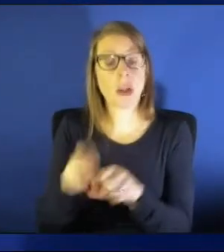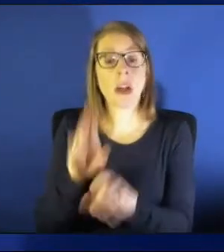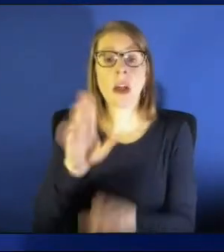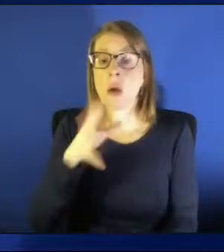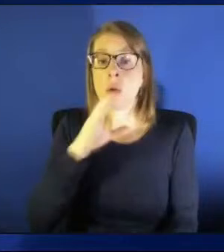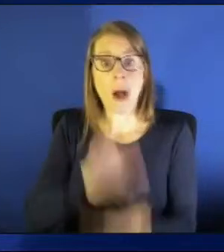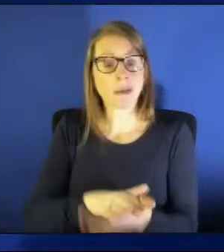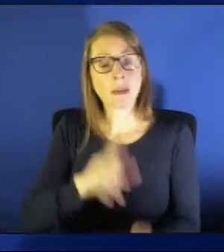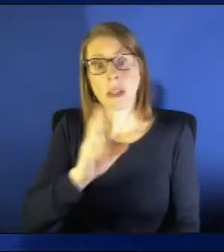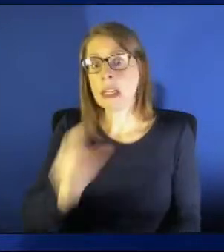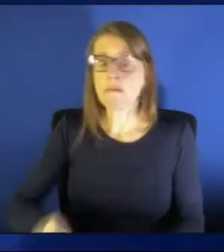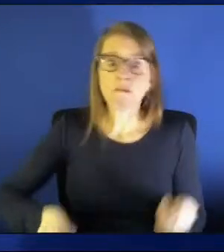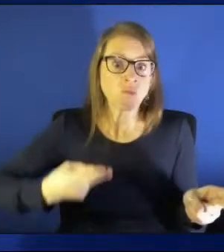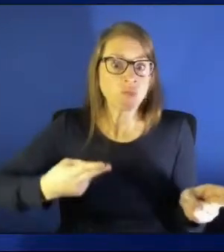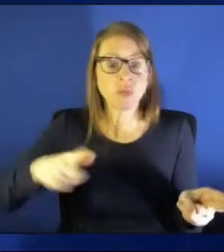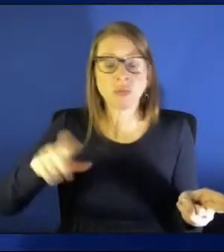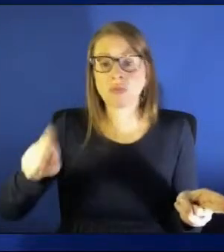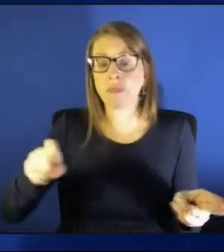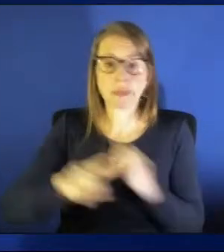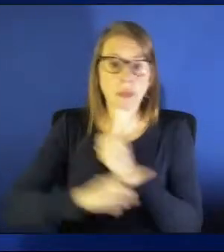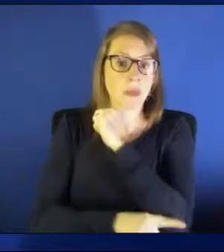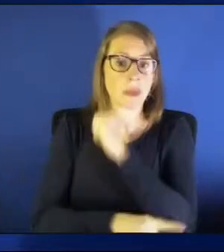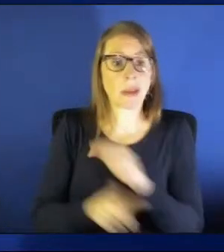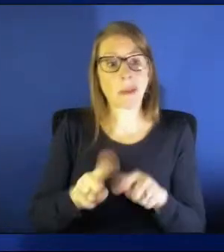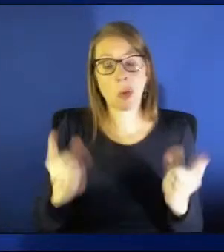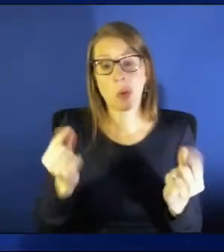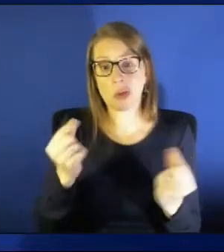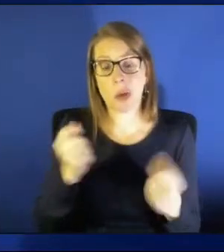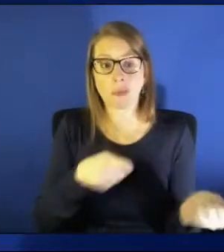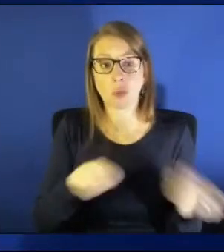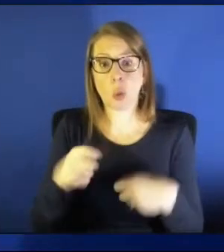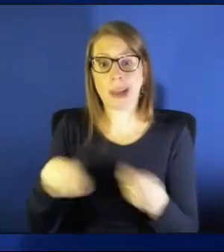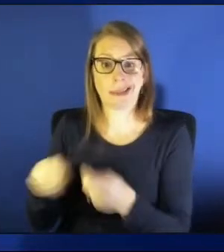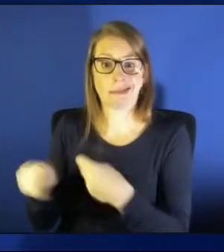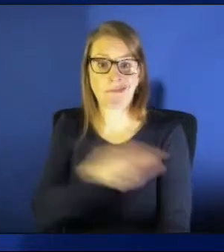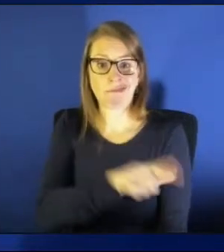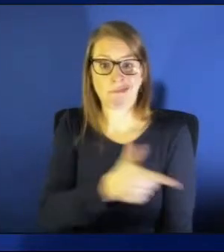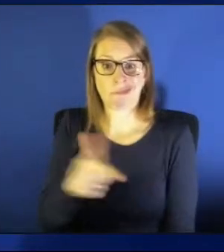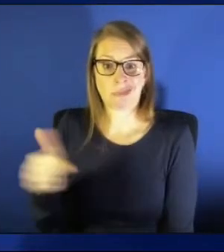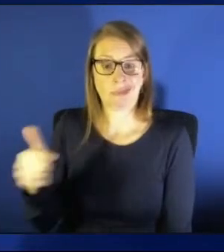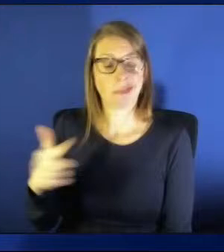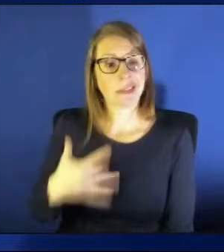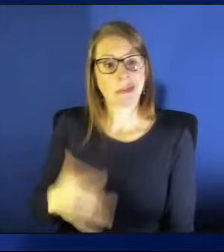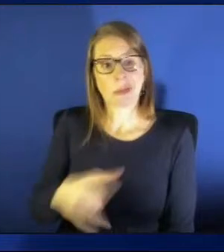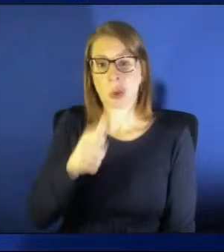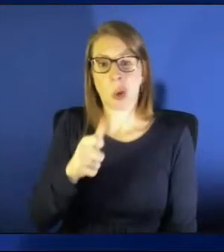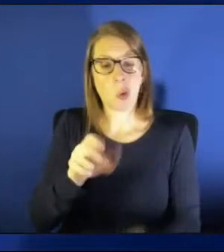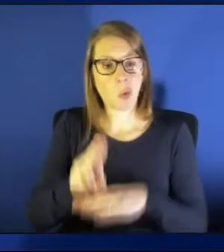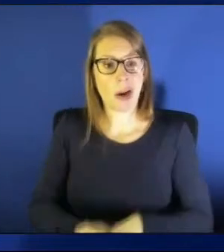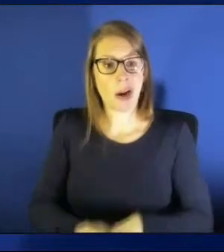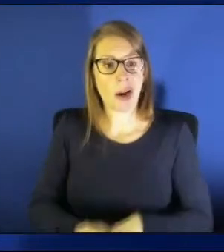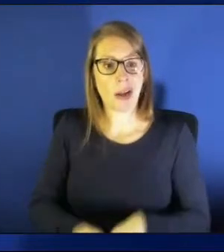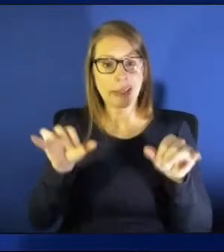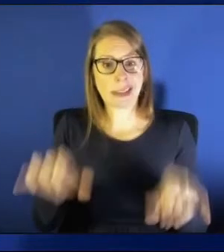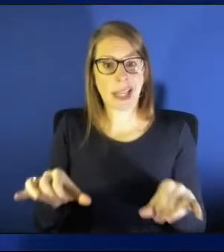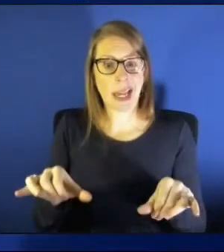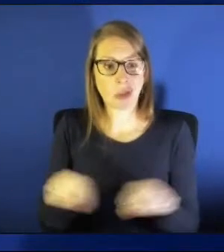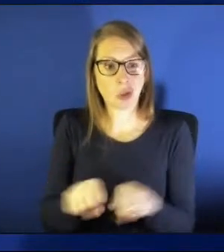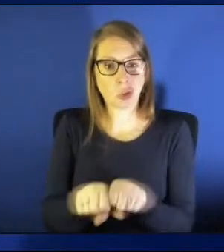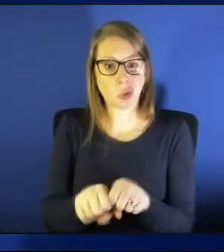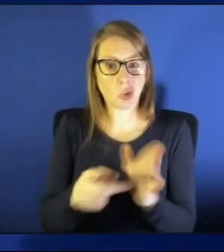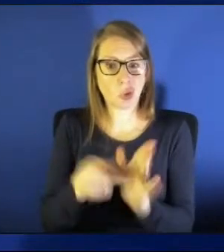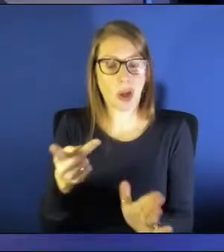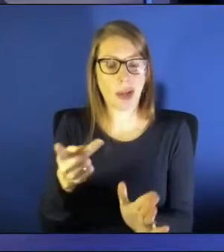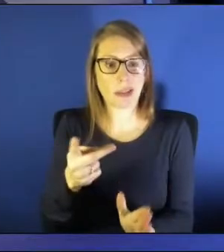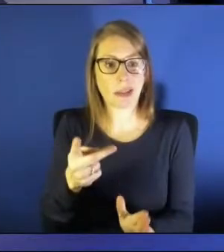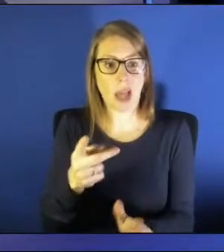throw them out. But what I do is I rotate them, and I rarely wear the same pair of shoes twice in a row, so I alternate before